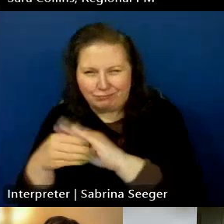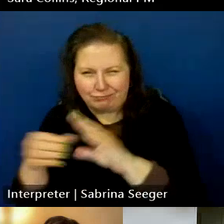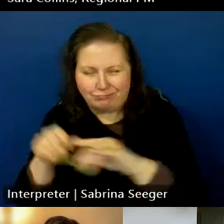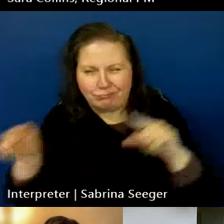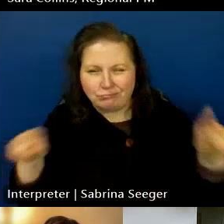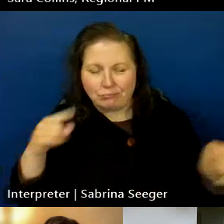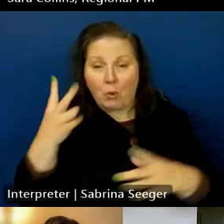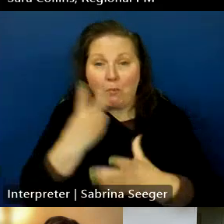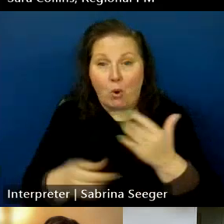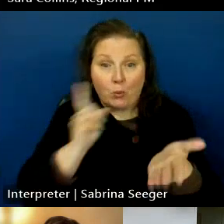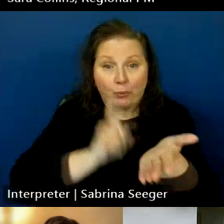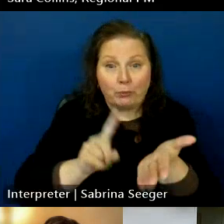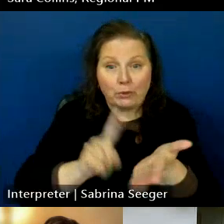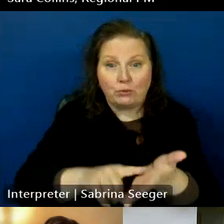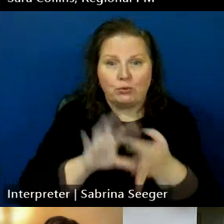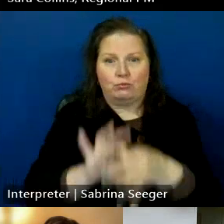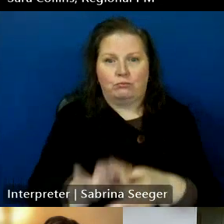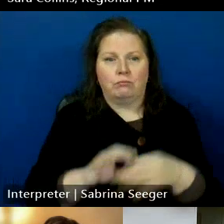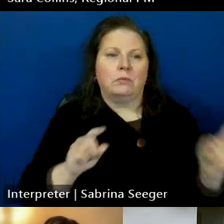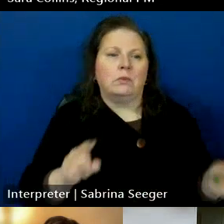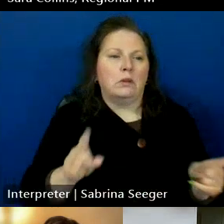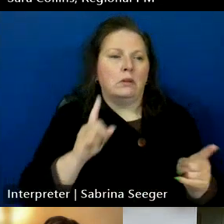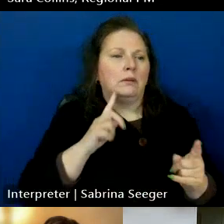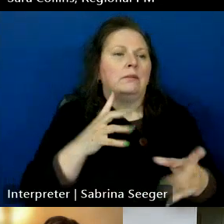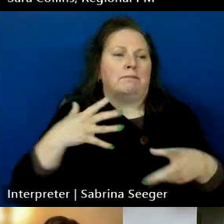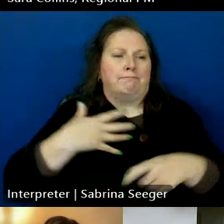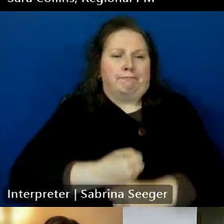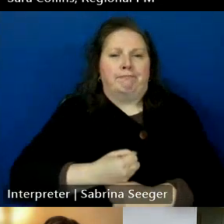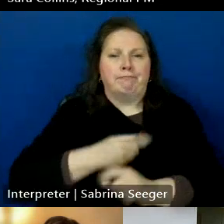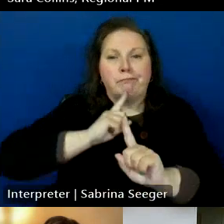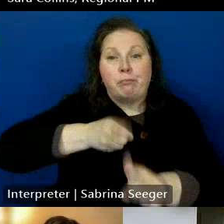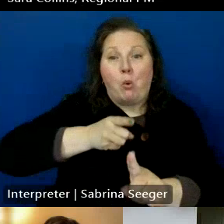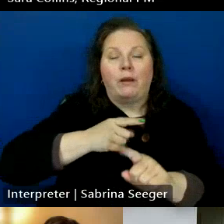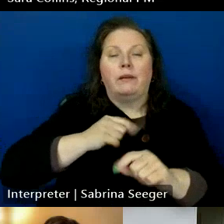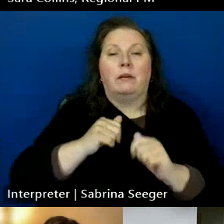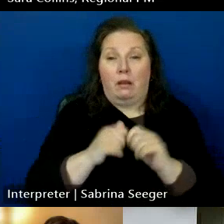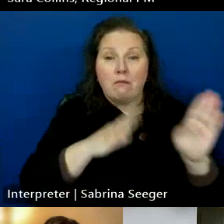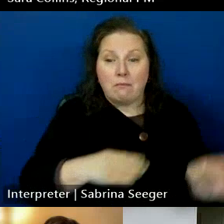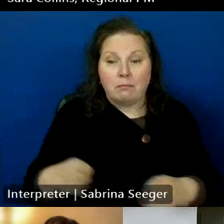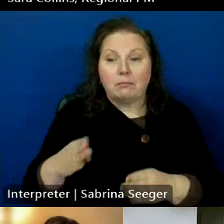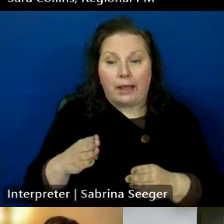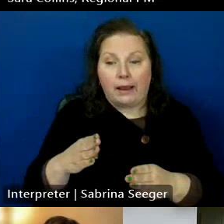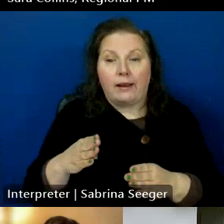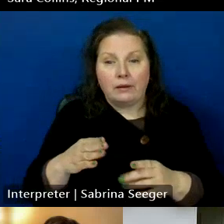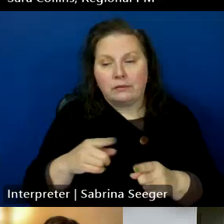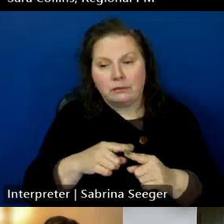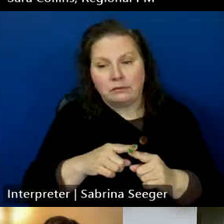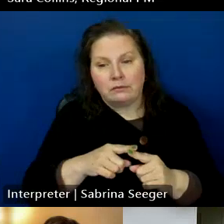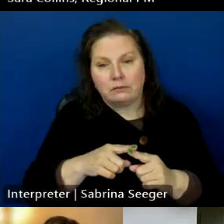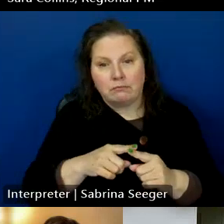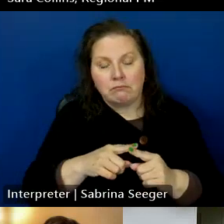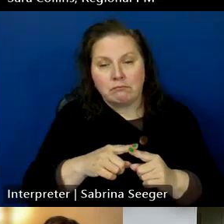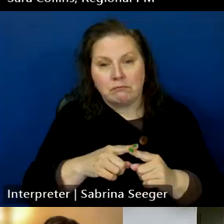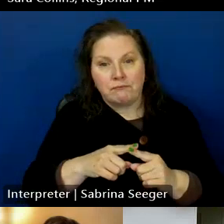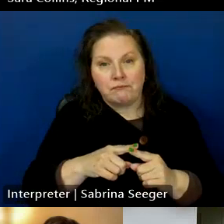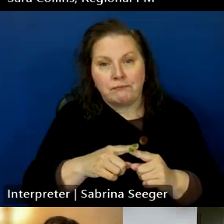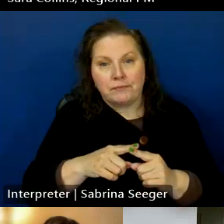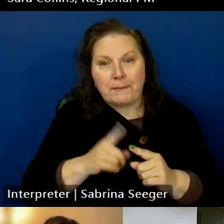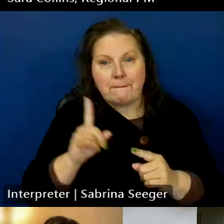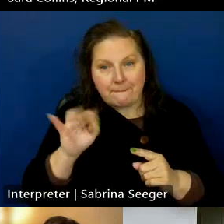quick selection of that is as follows. The plan, as part of the plan, we did